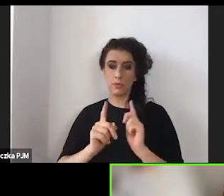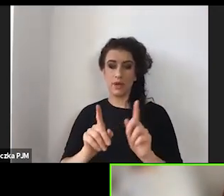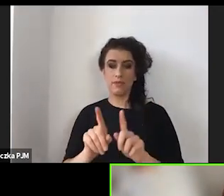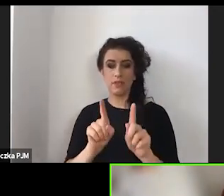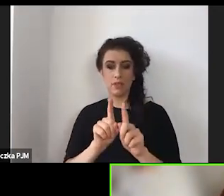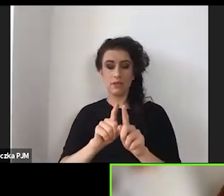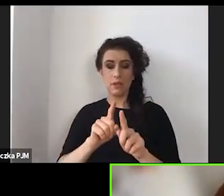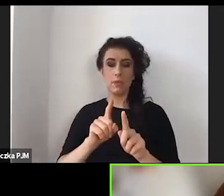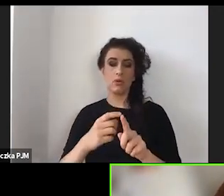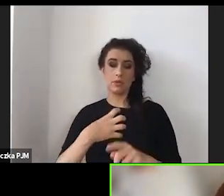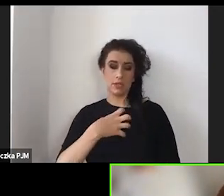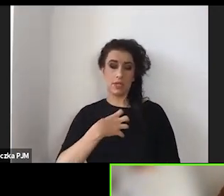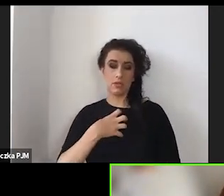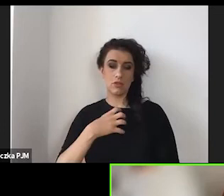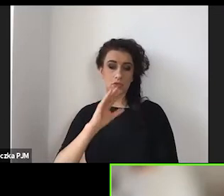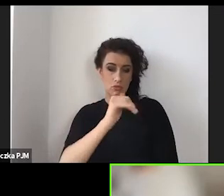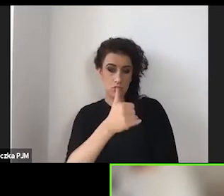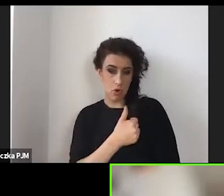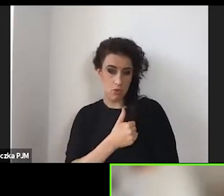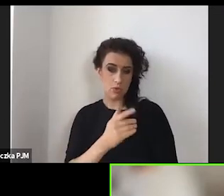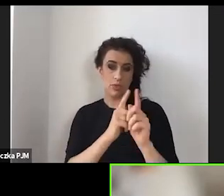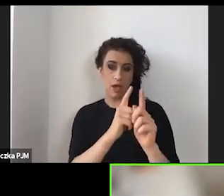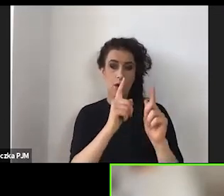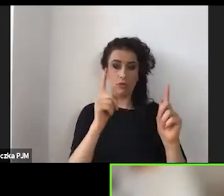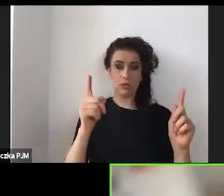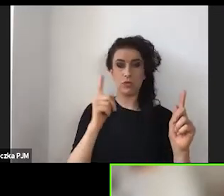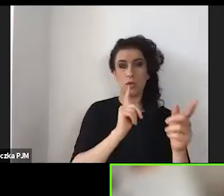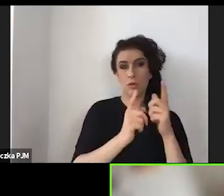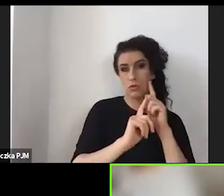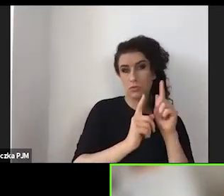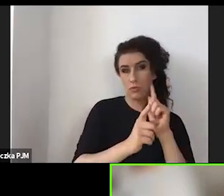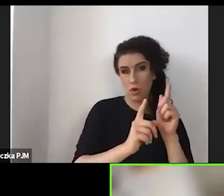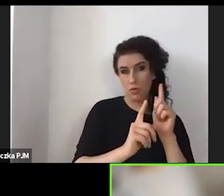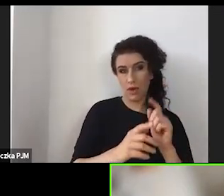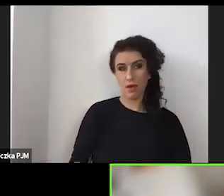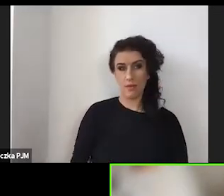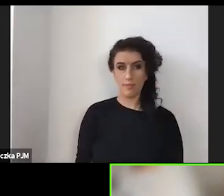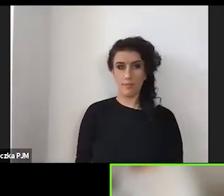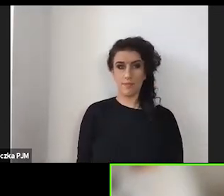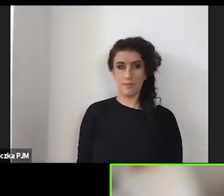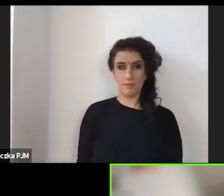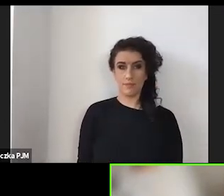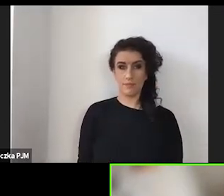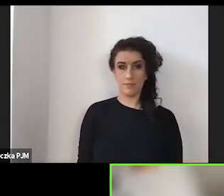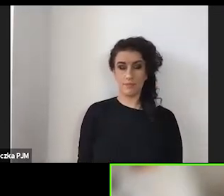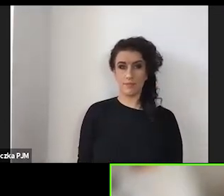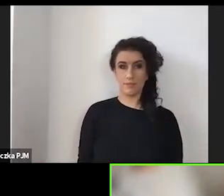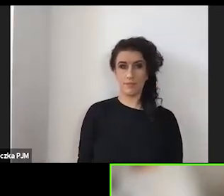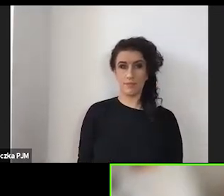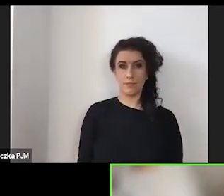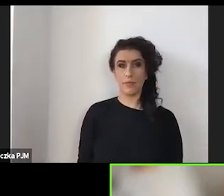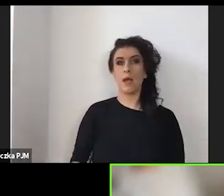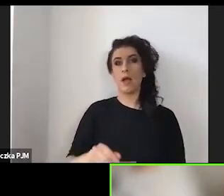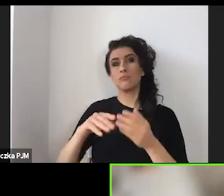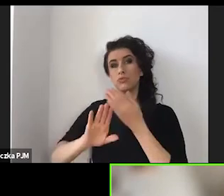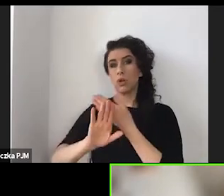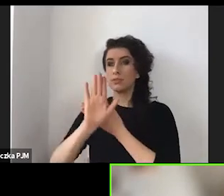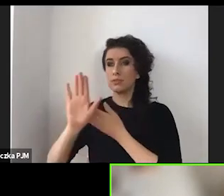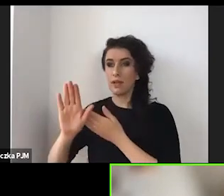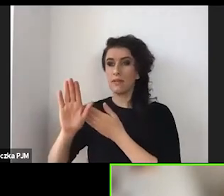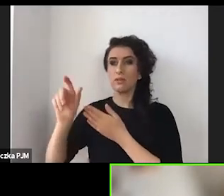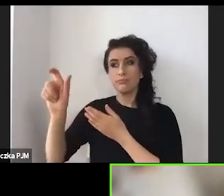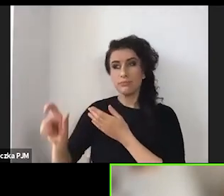teachers, with boards of different institutions, and try to get them on board on your